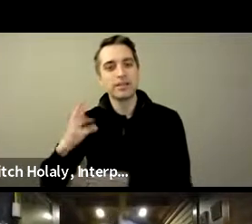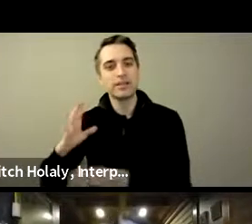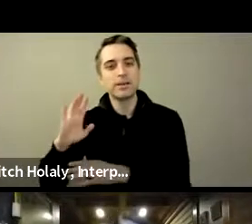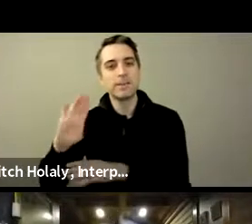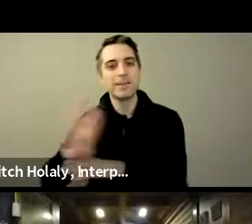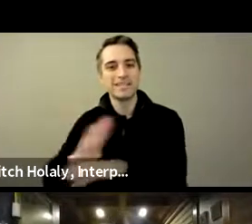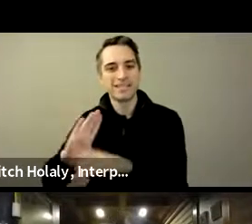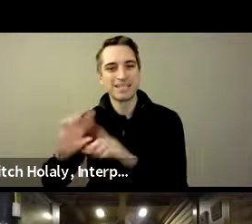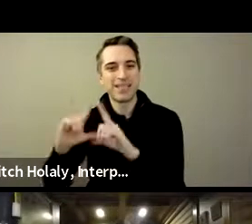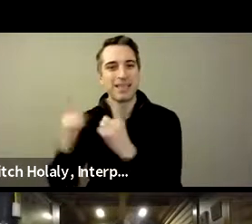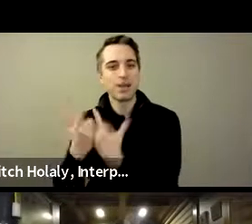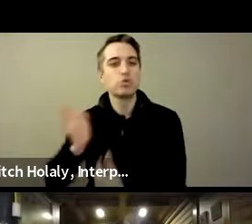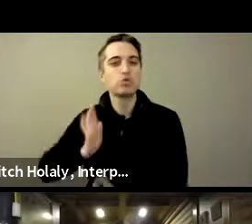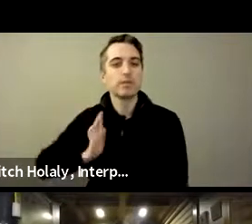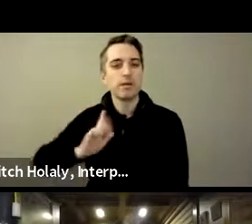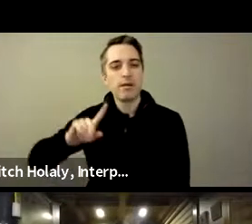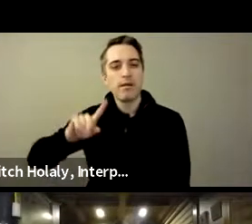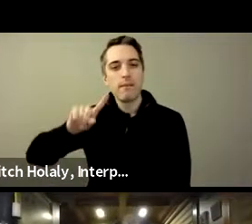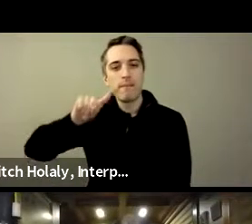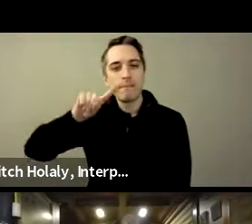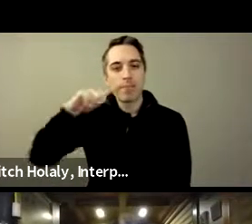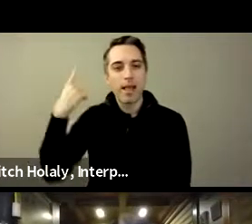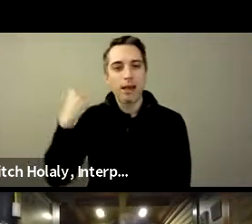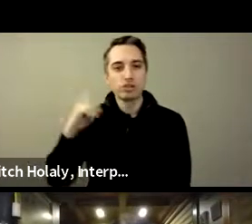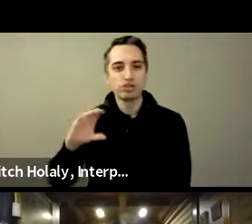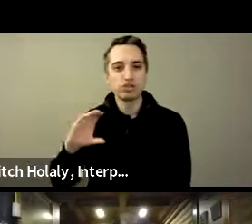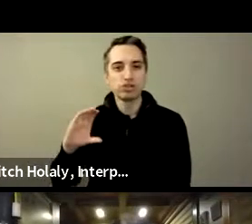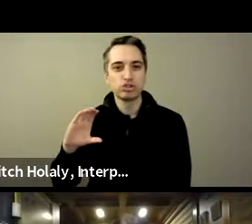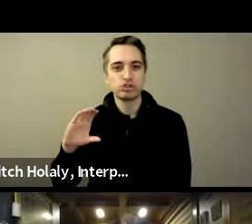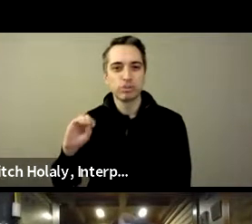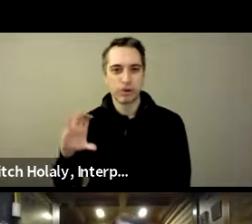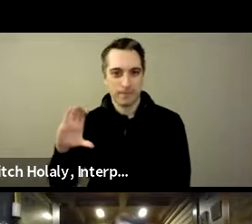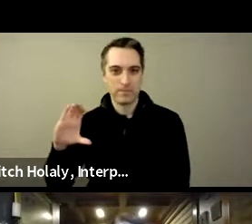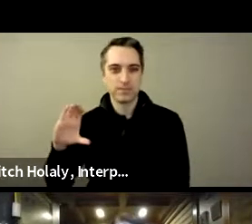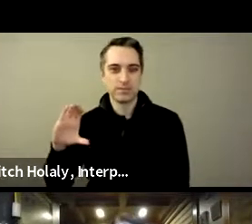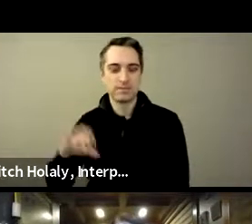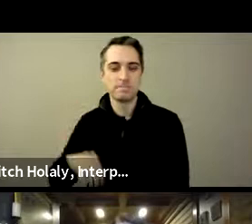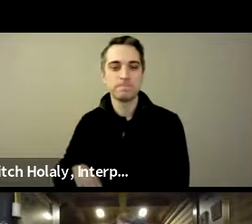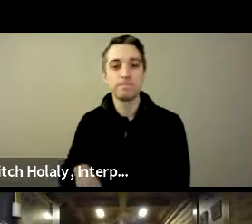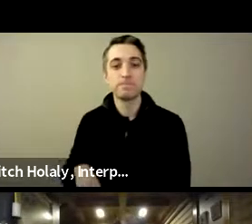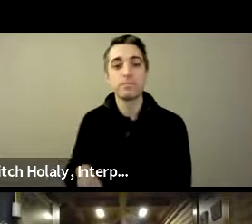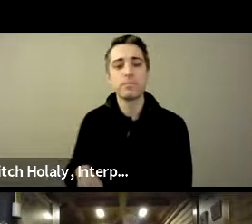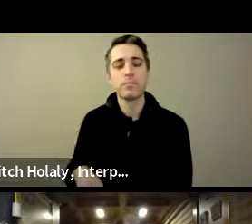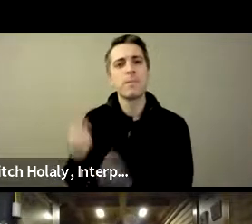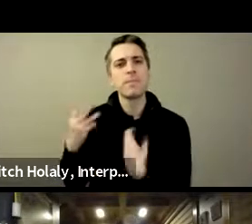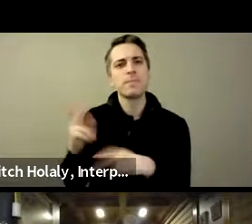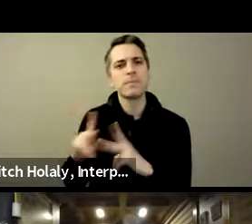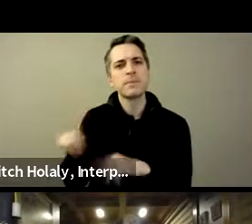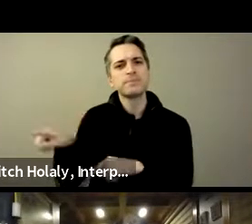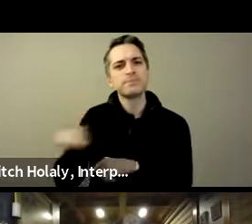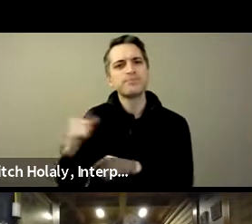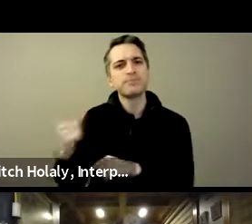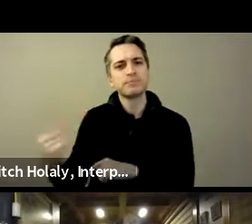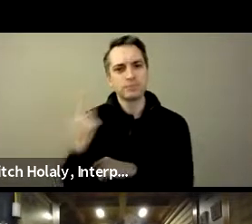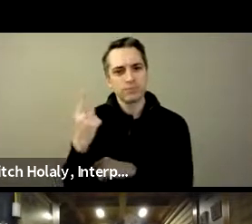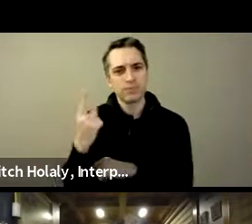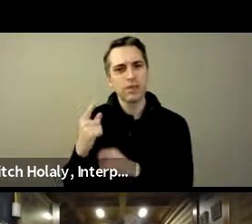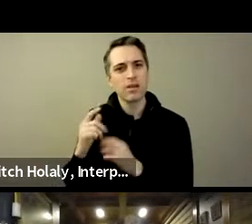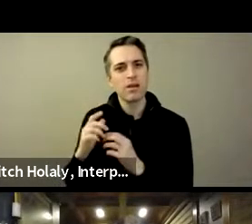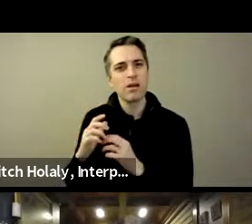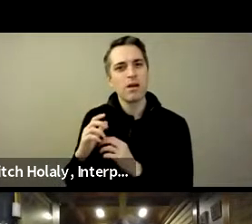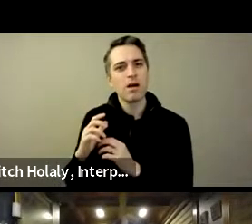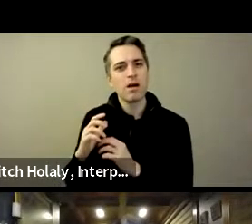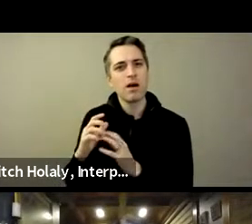Commerce, and the conversation has come before the commission about federal affirmative action